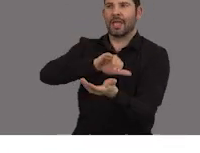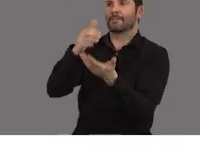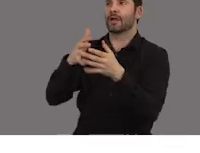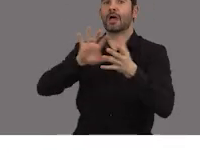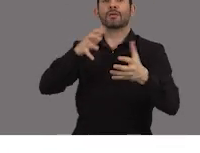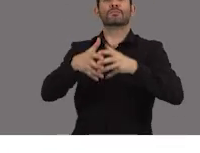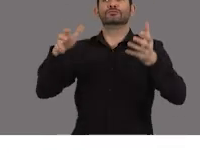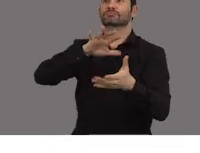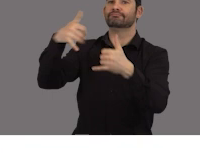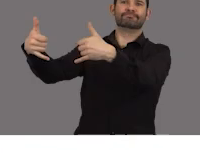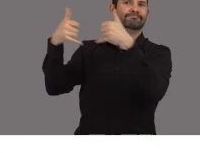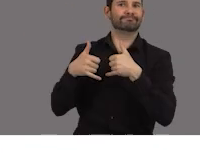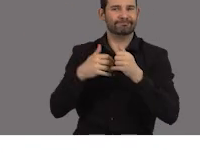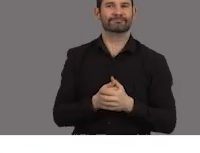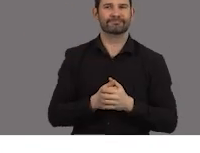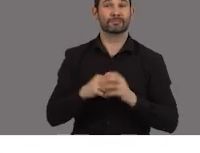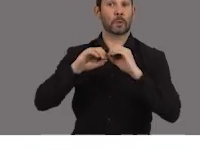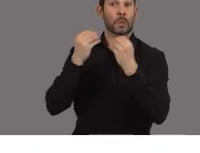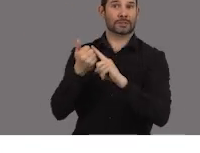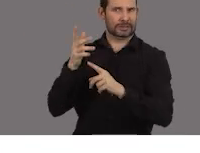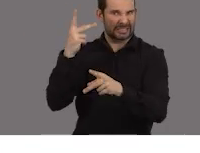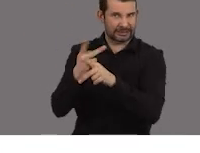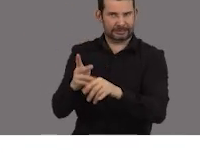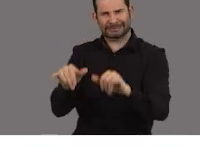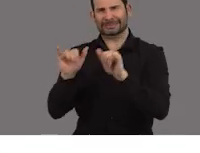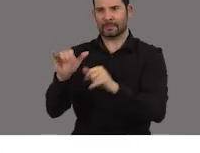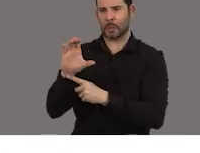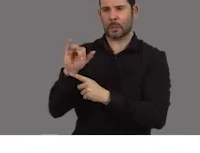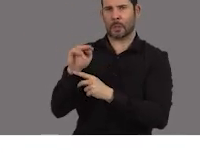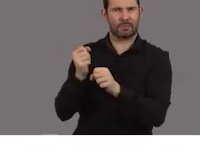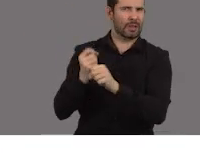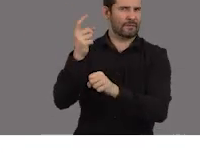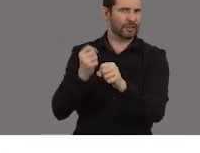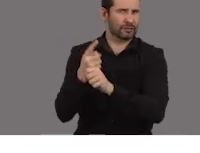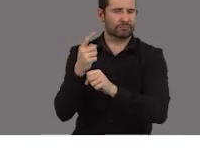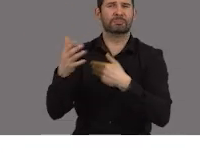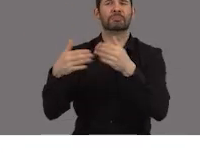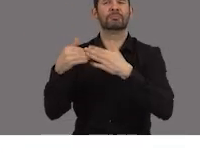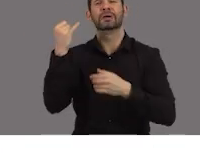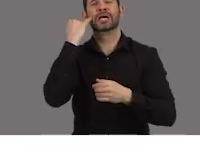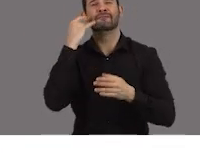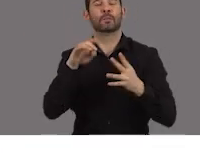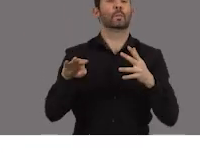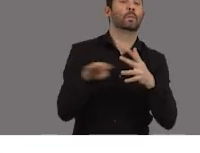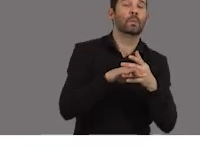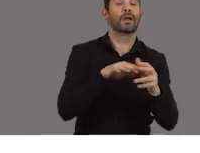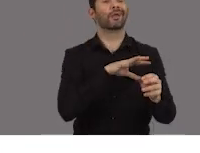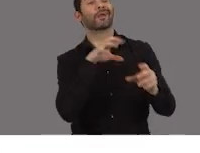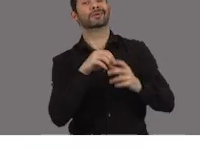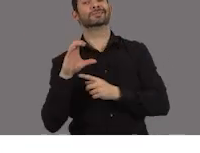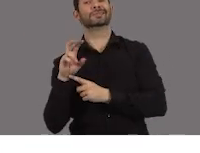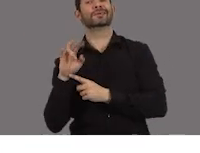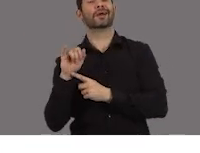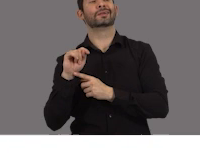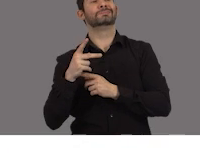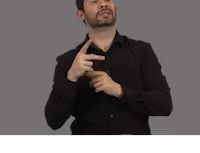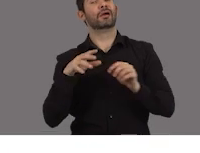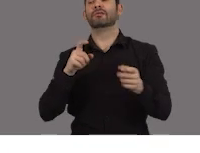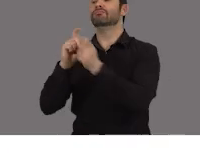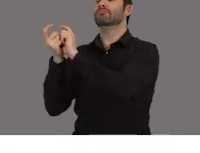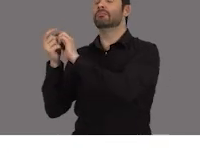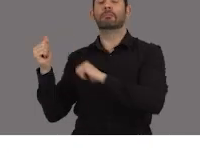receive. An organization keeps the same coin every year, even if it takes a break from participating in